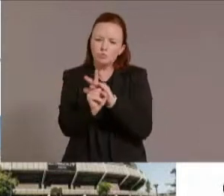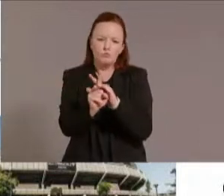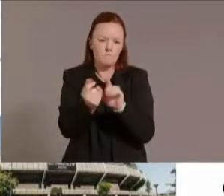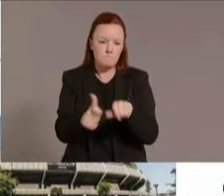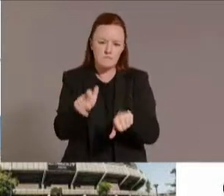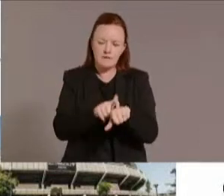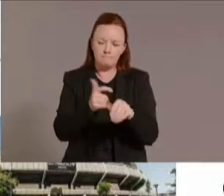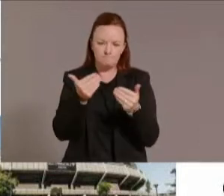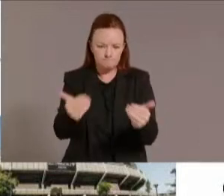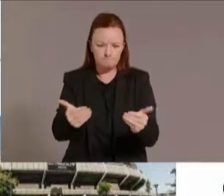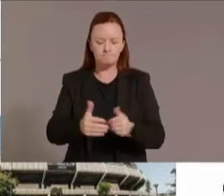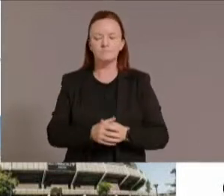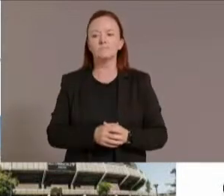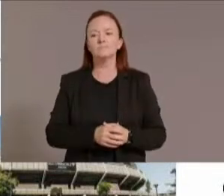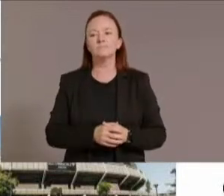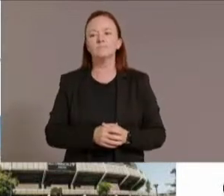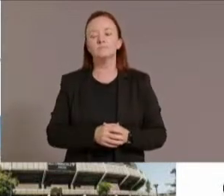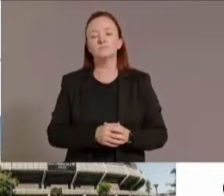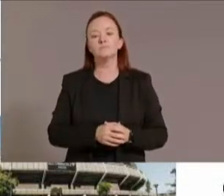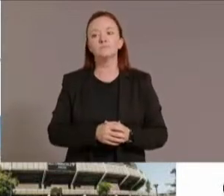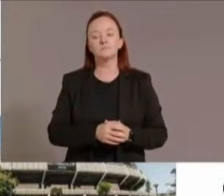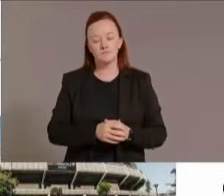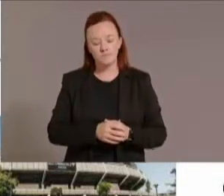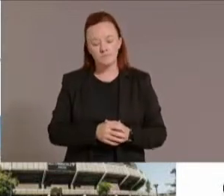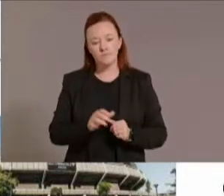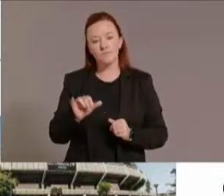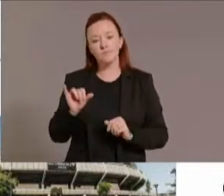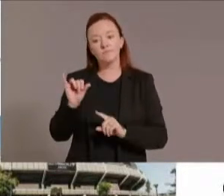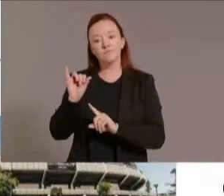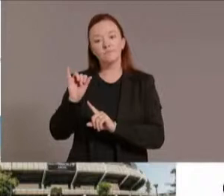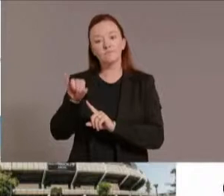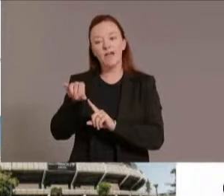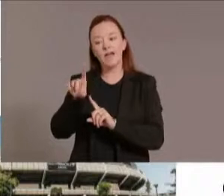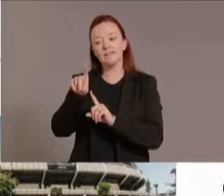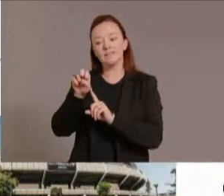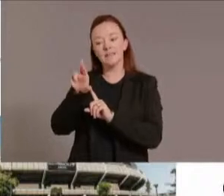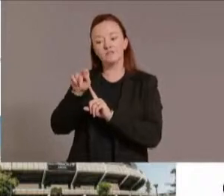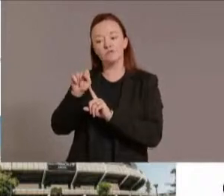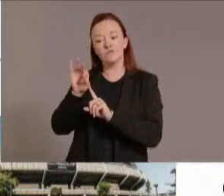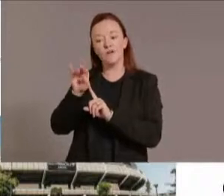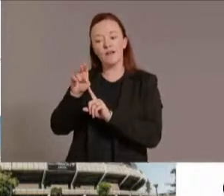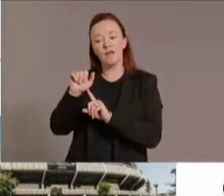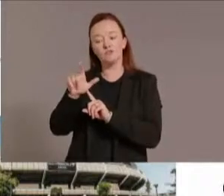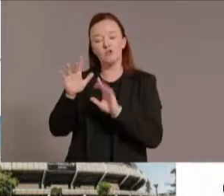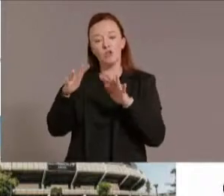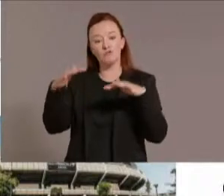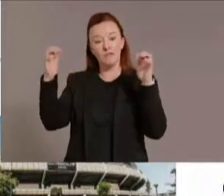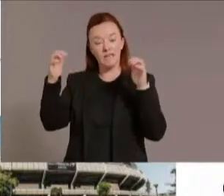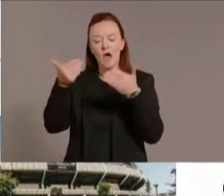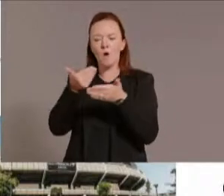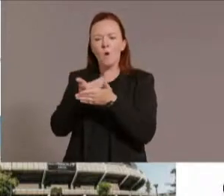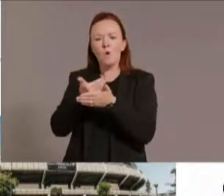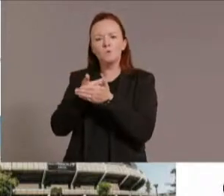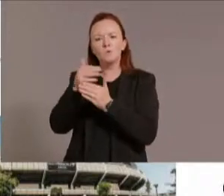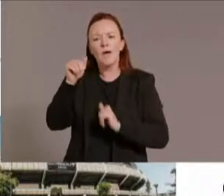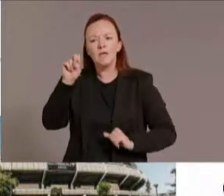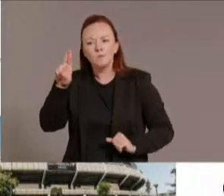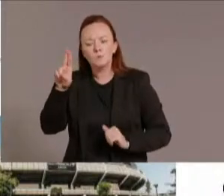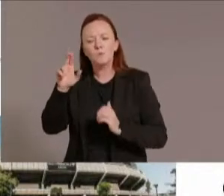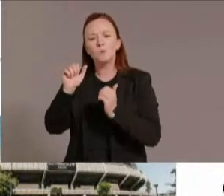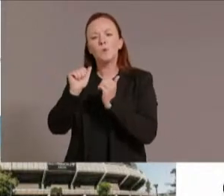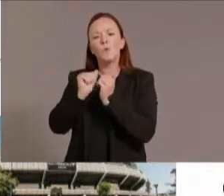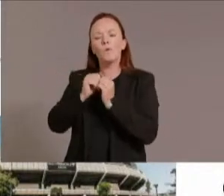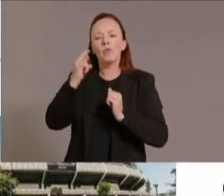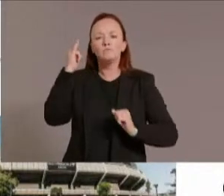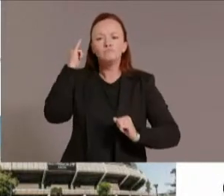And that's really close to some of the public transportation right near ASU. And so anybody who's